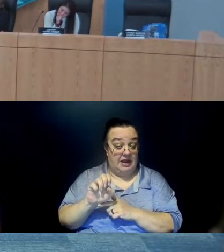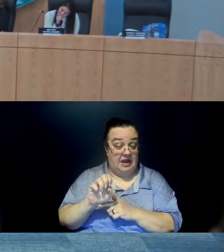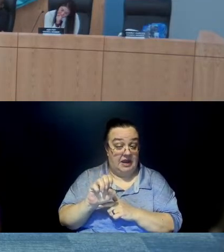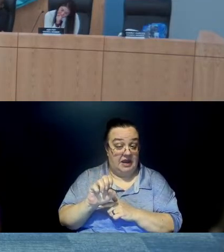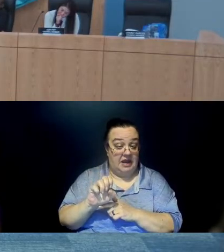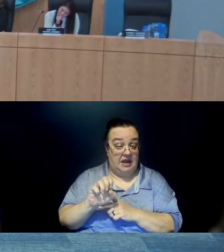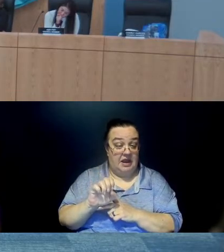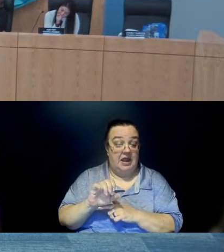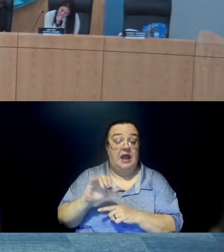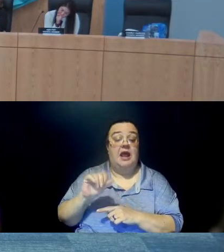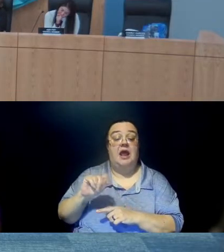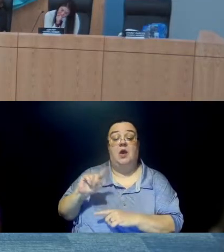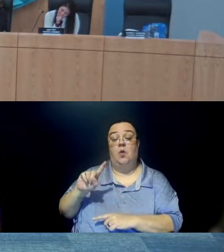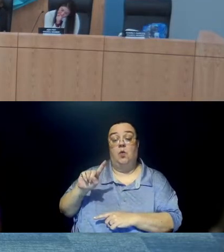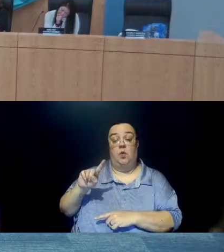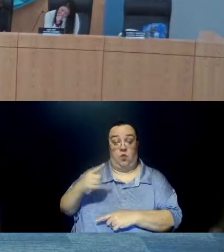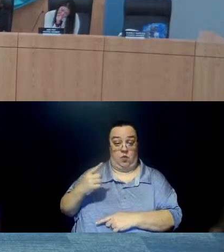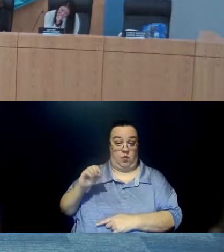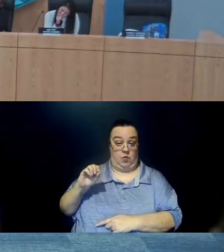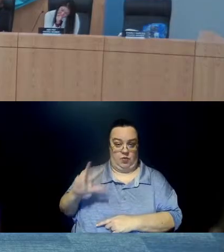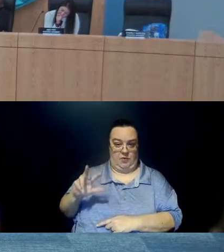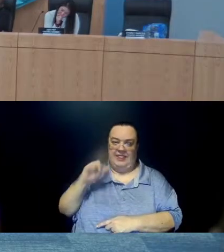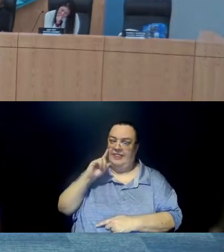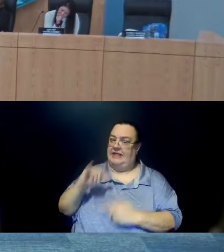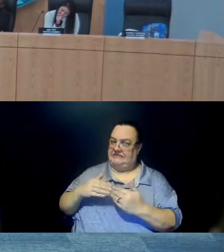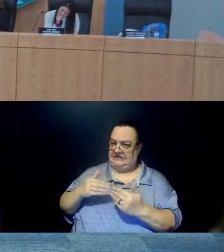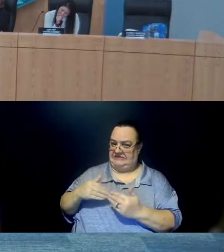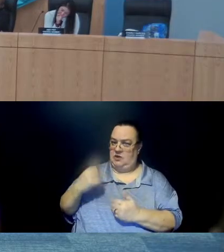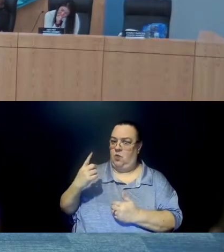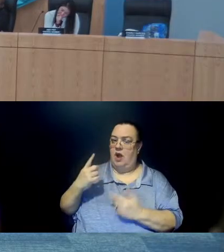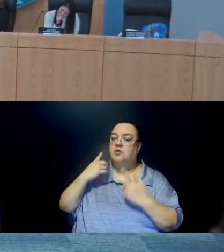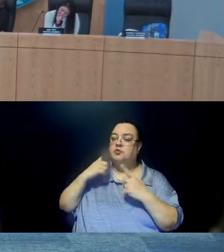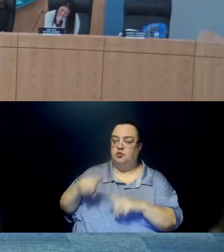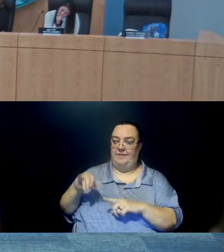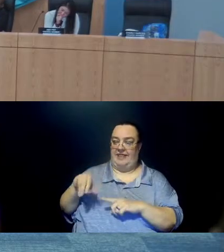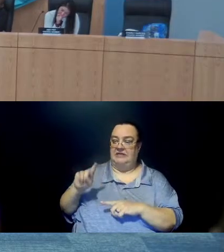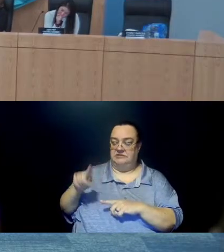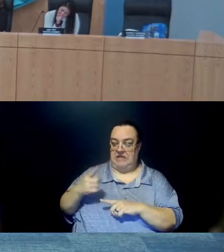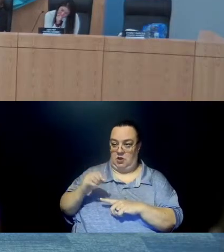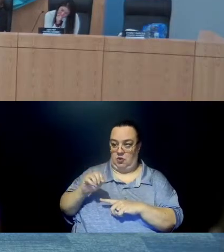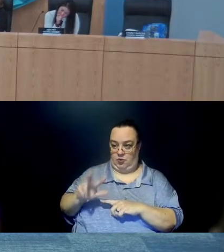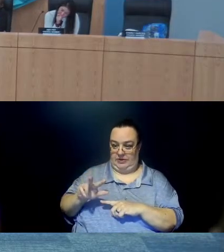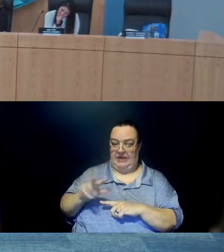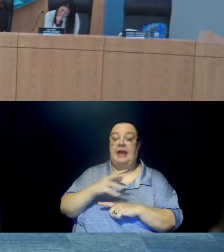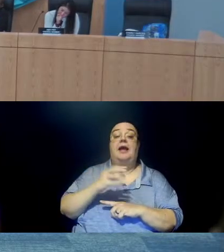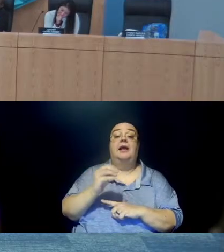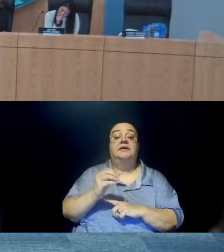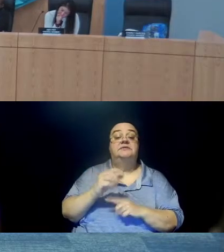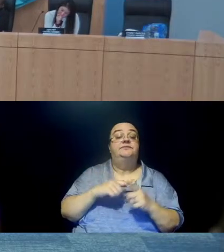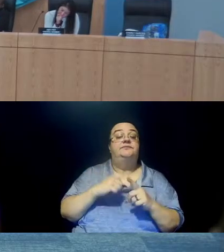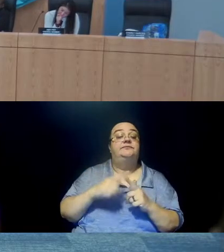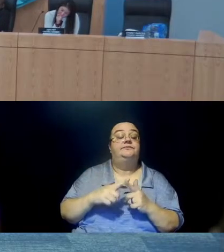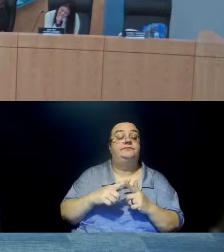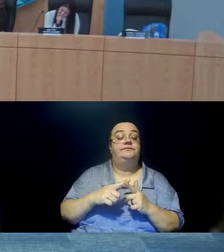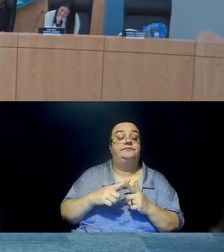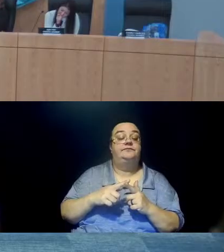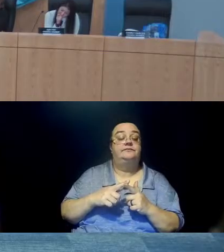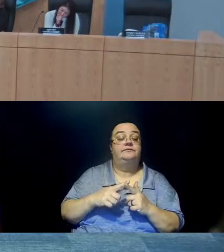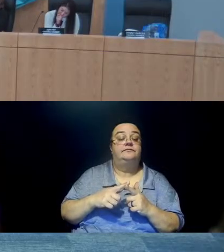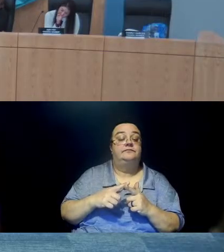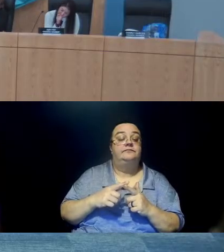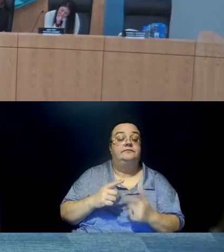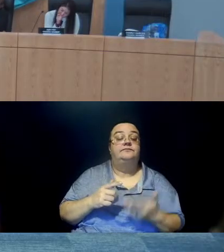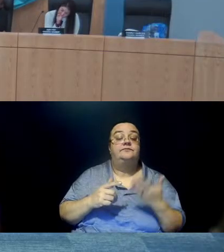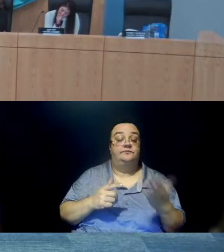$1.03. That's the easy one, I think. We're all in agreement at $1.03. And then presents a